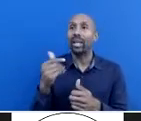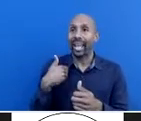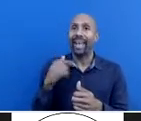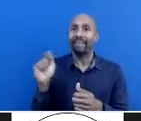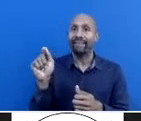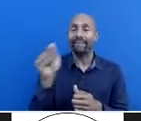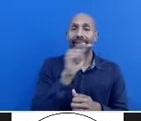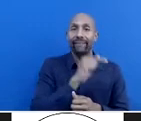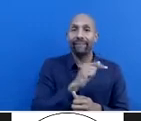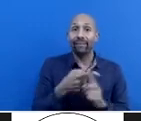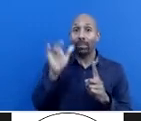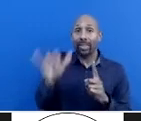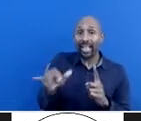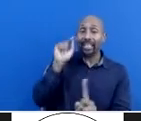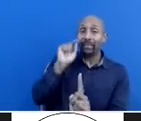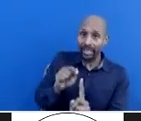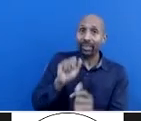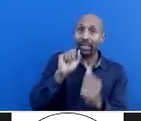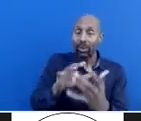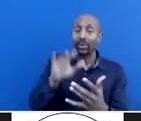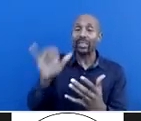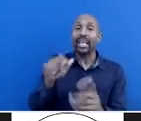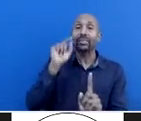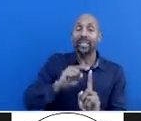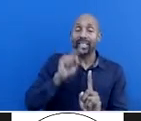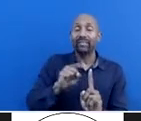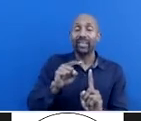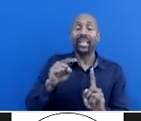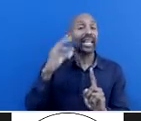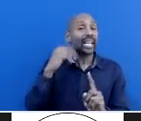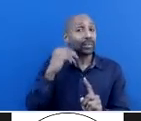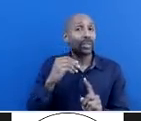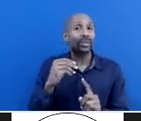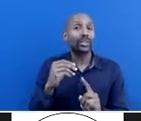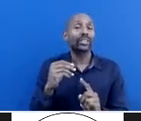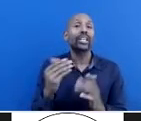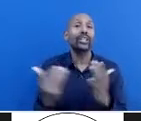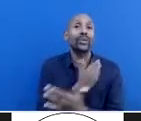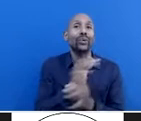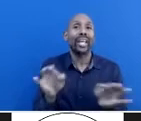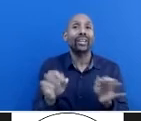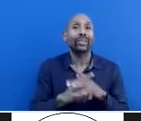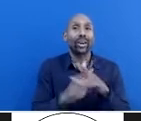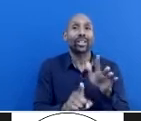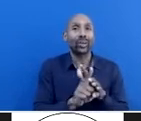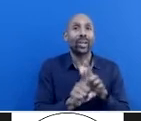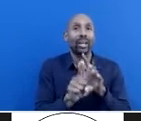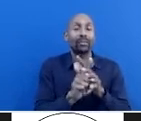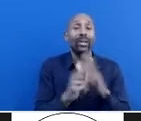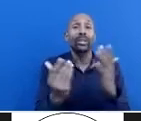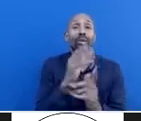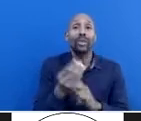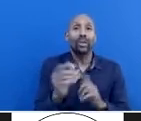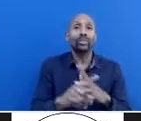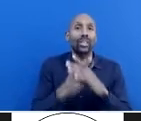spiritual experience and that embodied practice, a new language was going to emerge. A new culture was going to